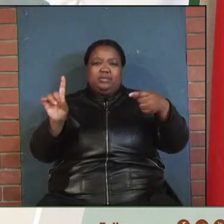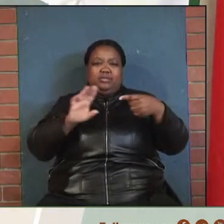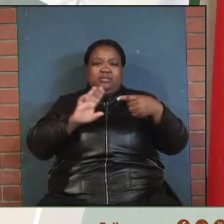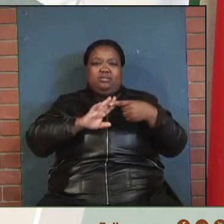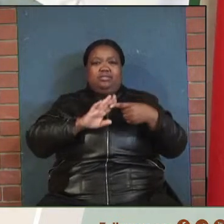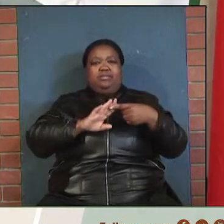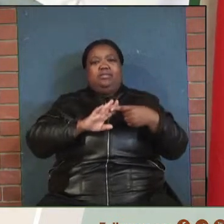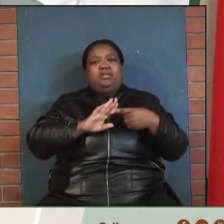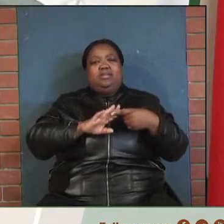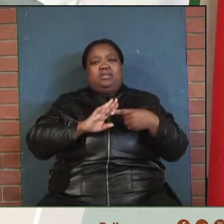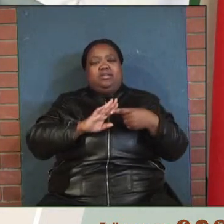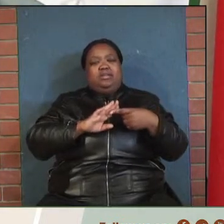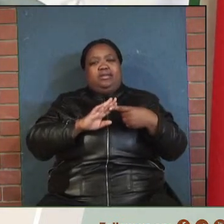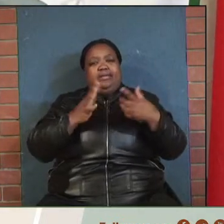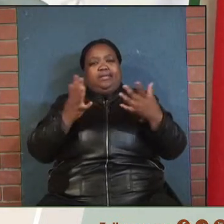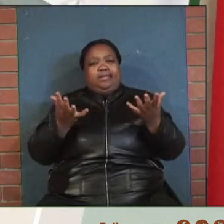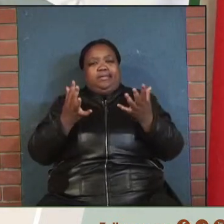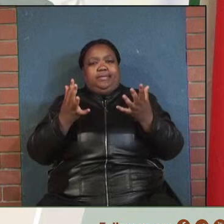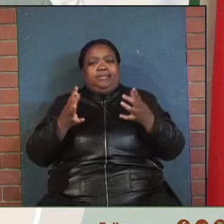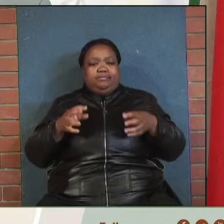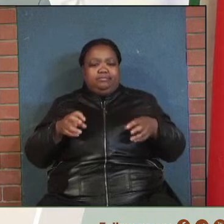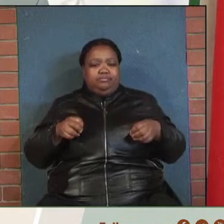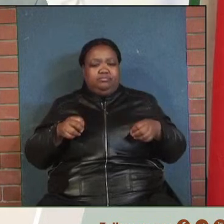exploring of possibilities